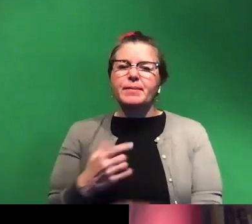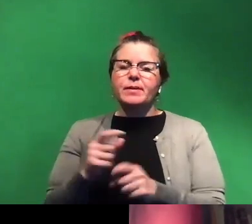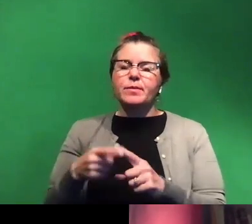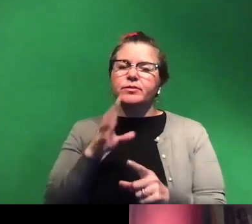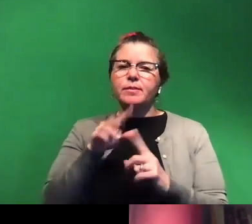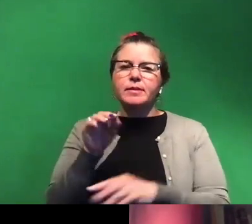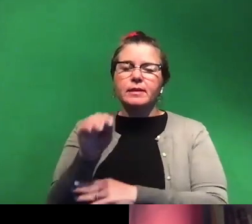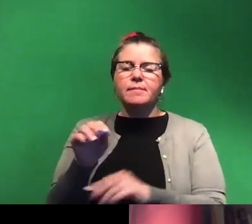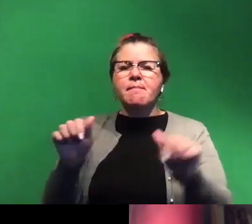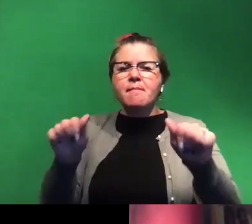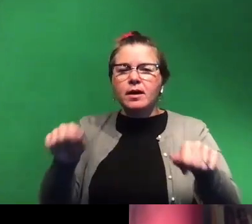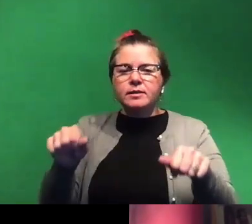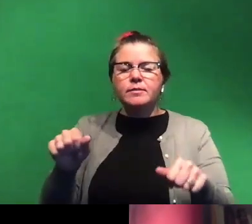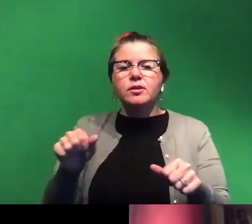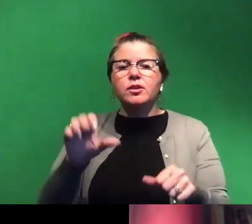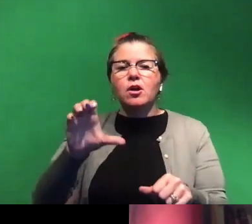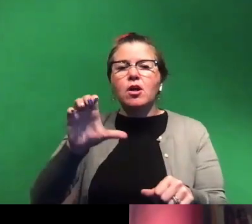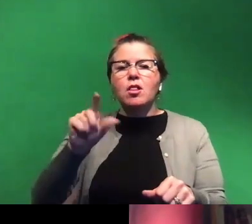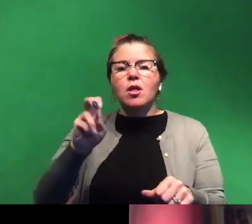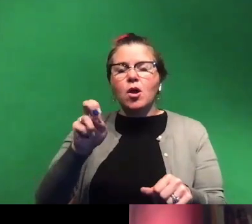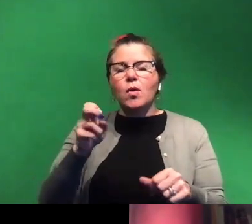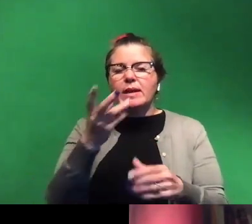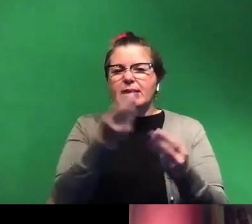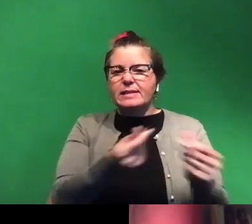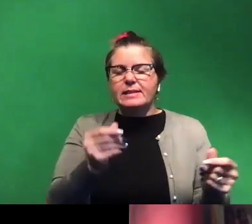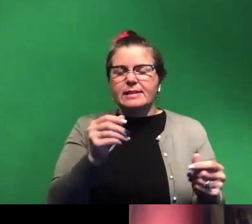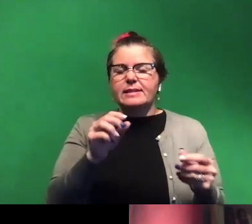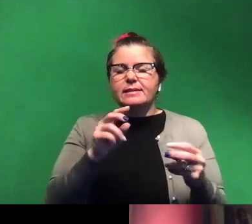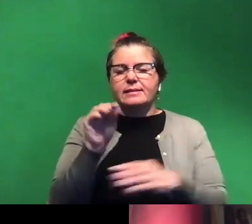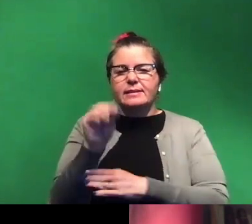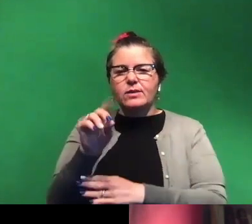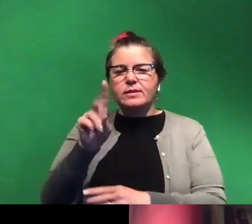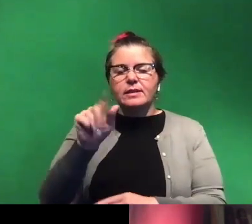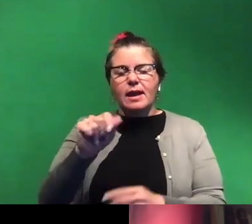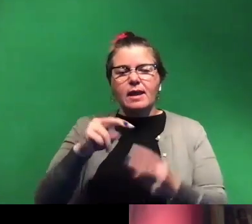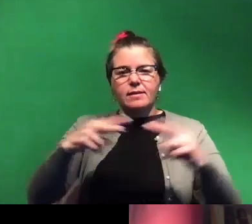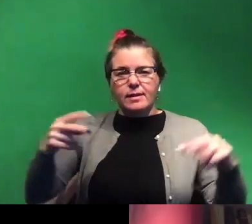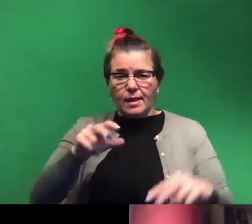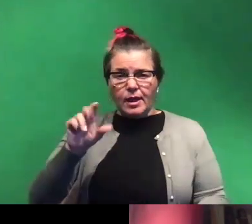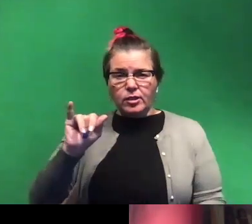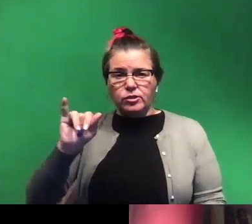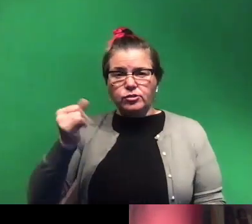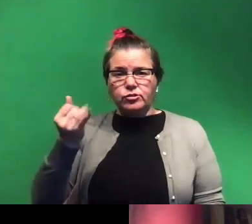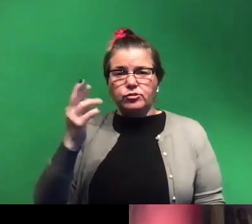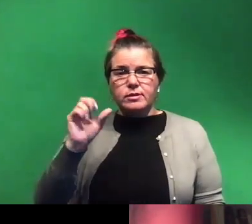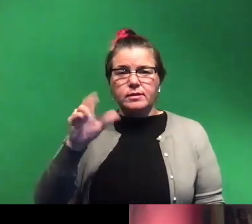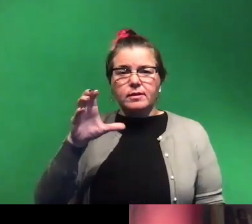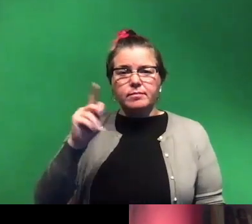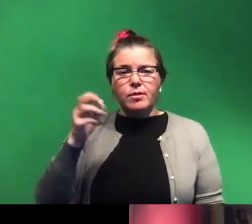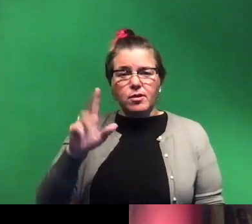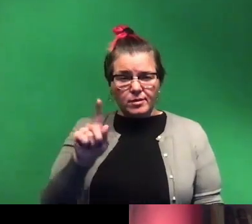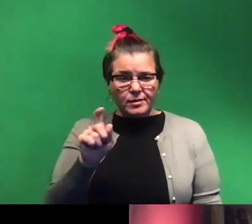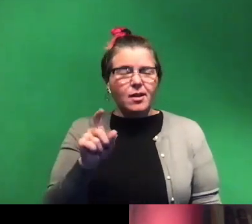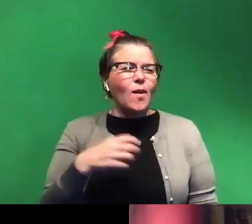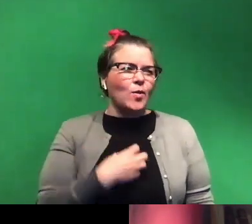it possible to clone an extinct dinosaur using DNA, like in Jurassic Park? I wish that were so. I